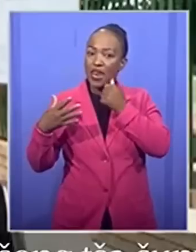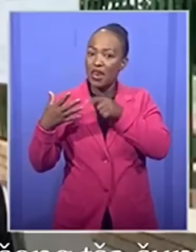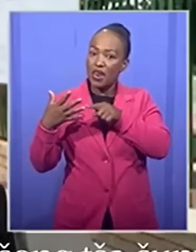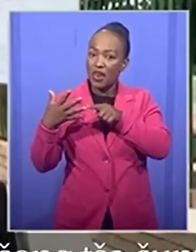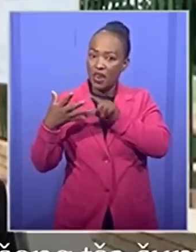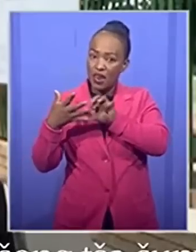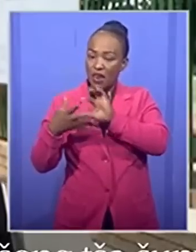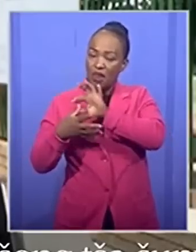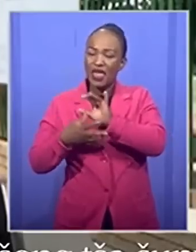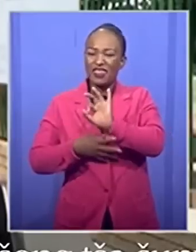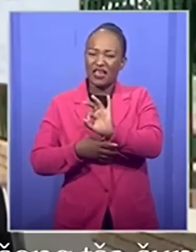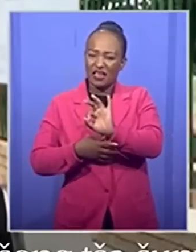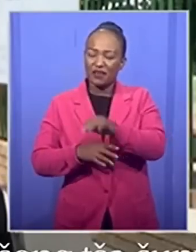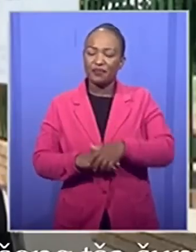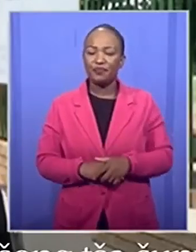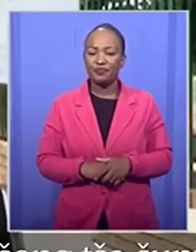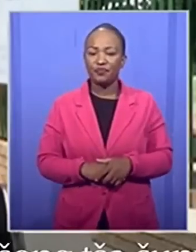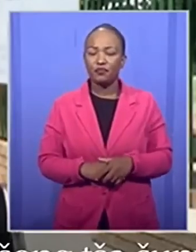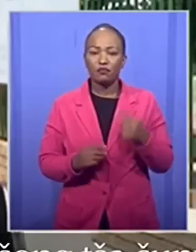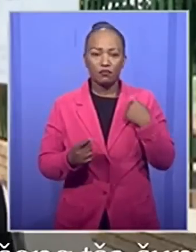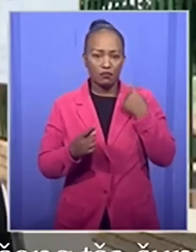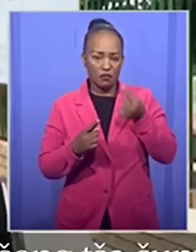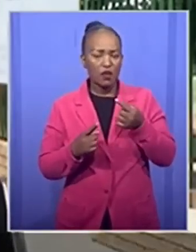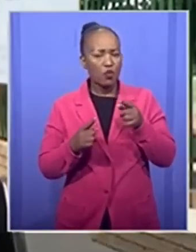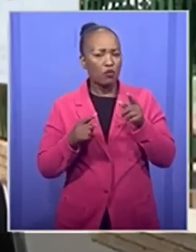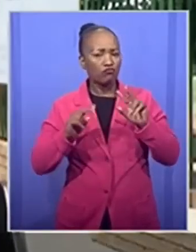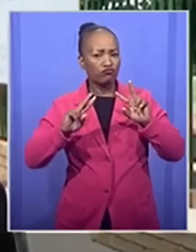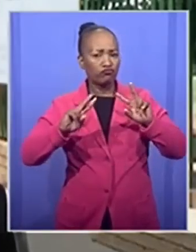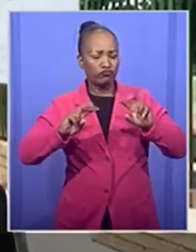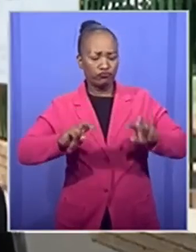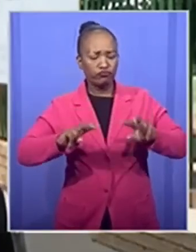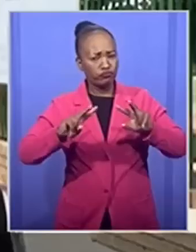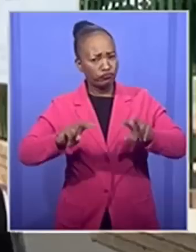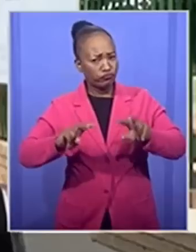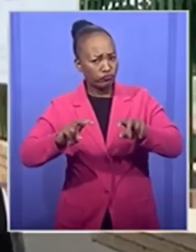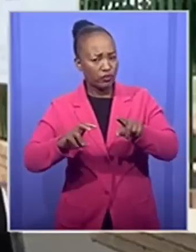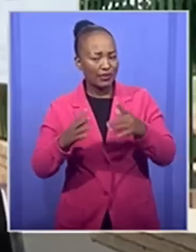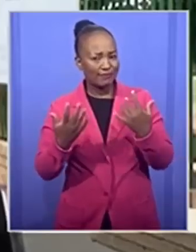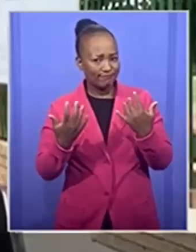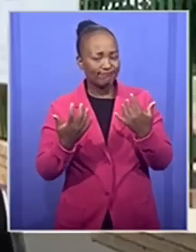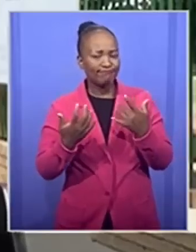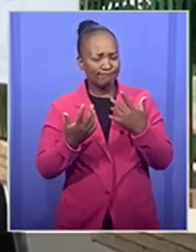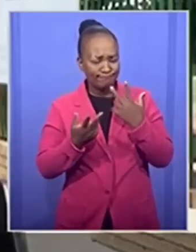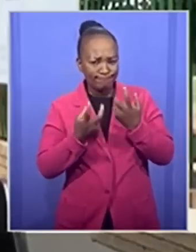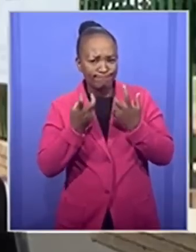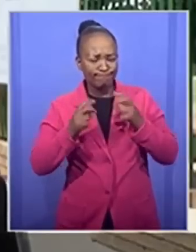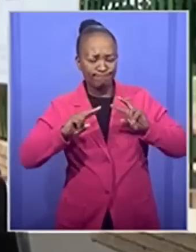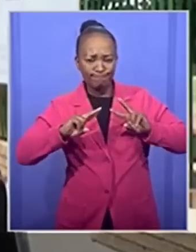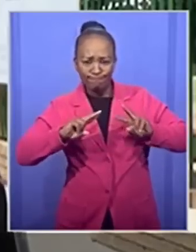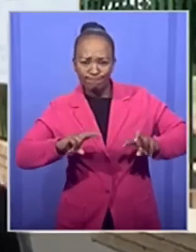sebakanyana re šetše tiragalo tše morago mo e le gore ile ra nyakišiša go fihlela mo e le gore re kgona go ba